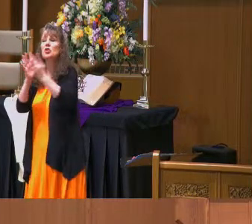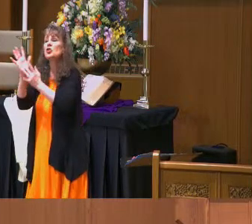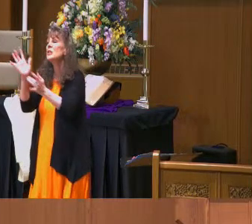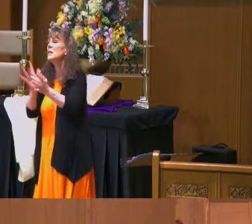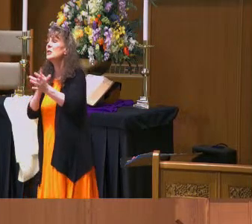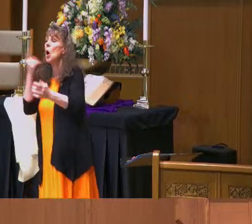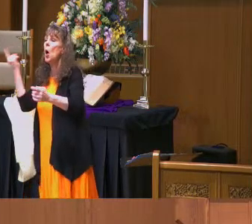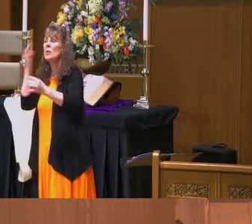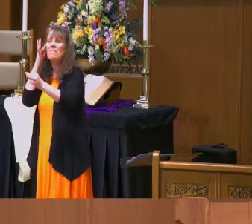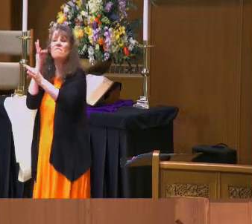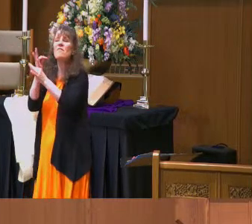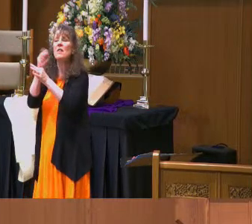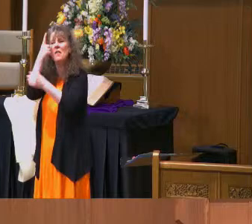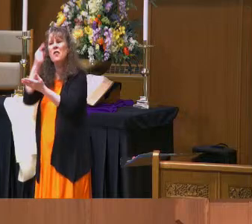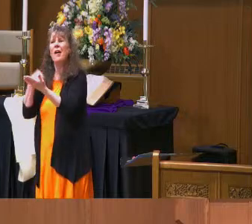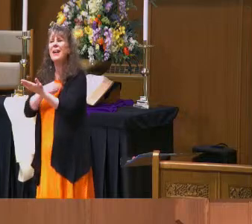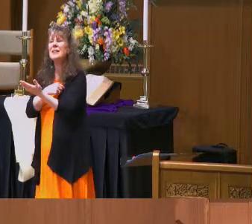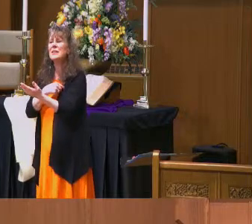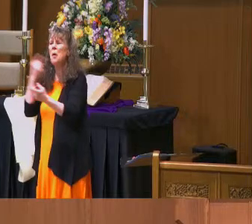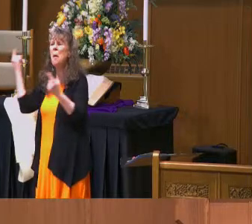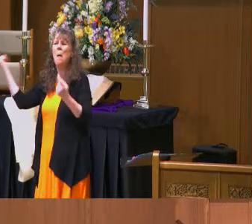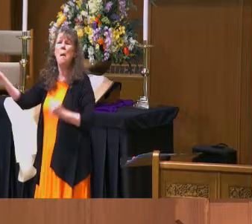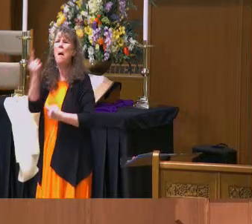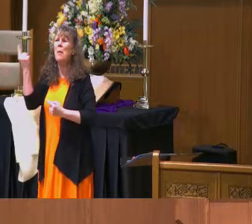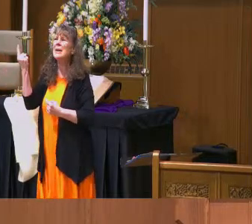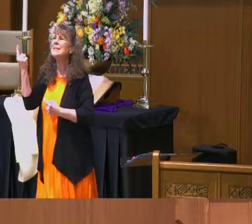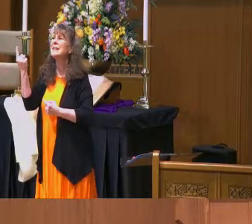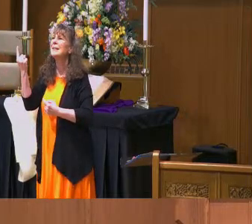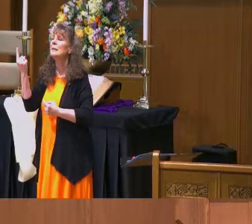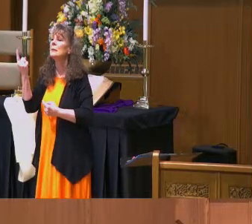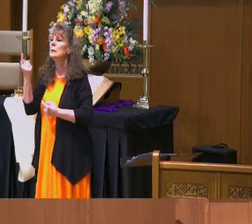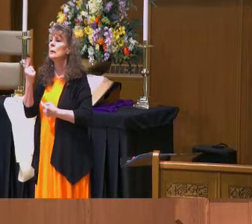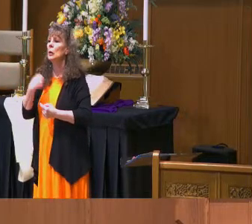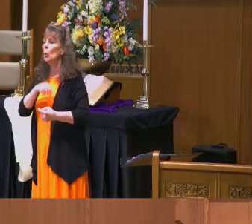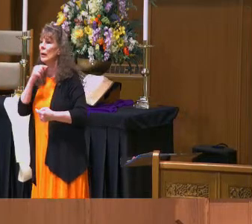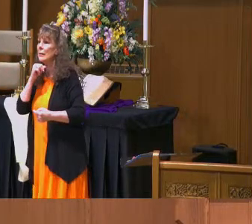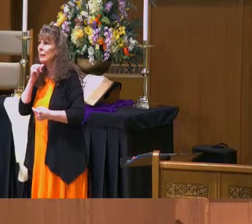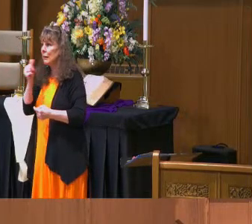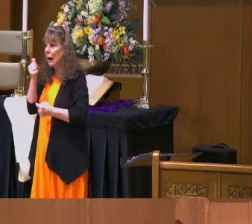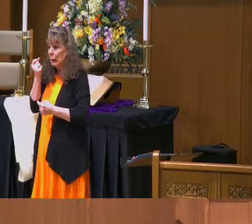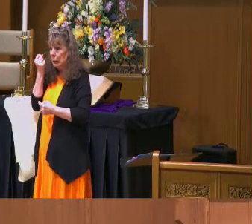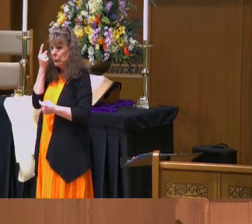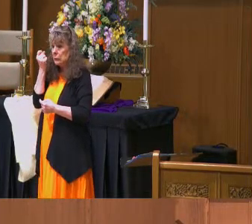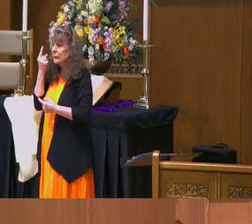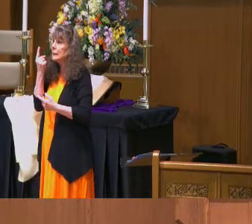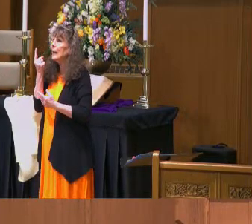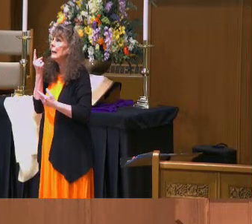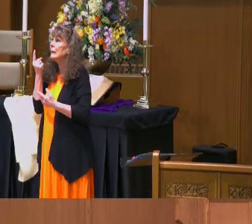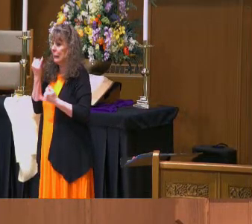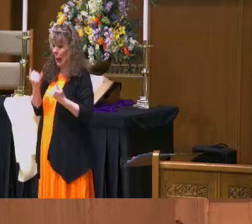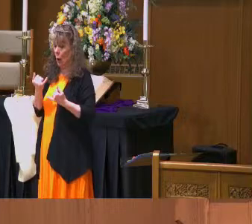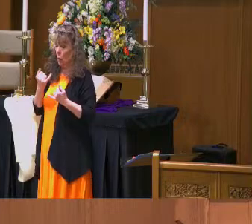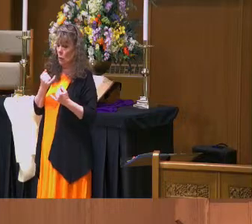always faithful to us, always. We will understand the true depths of our sins and the true love of